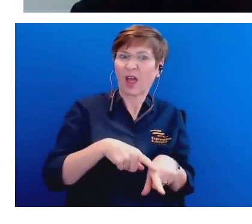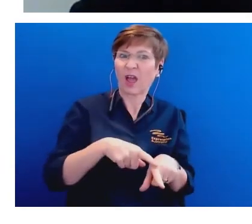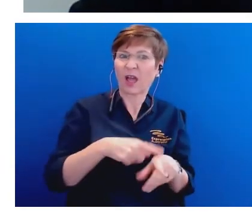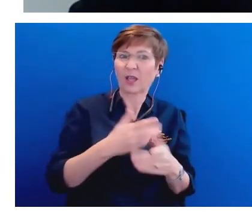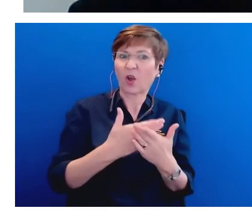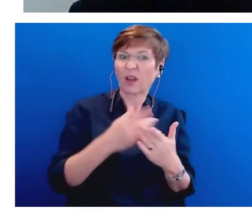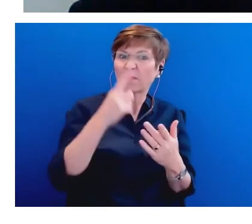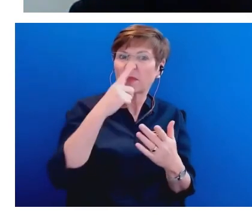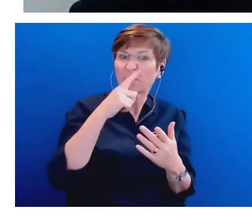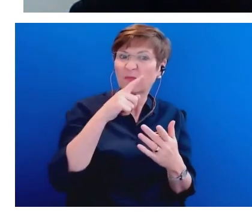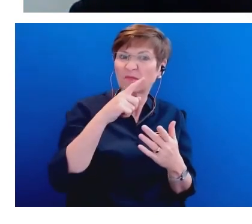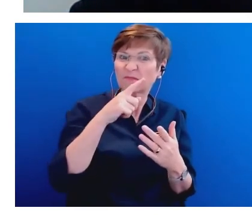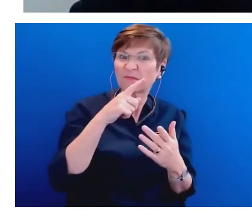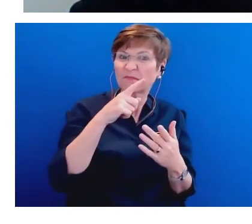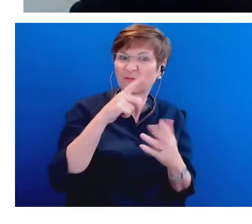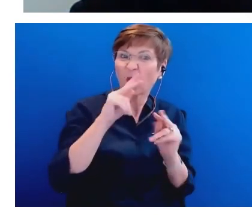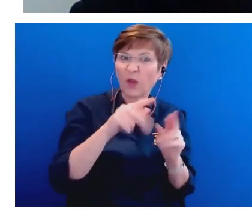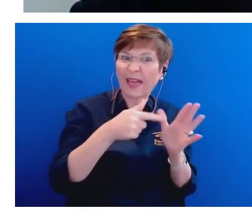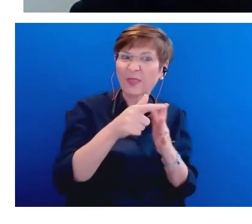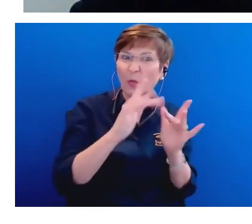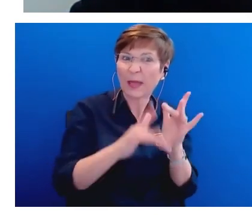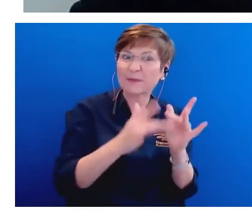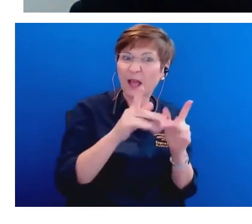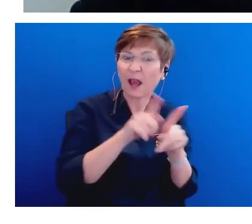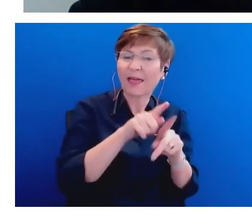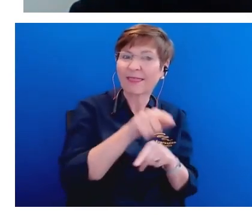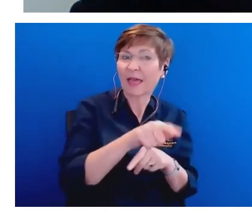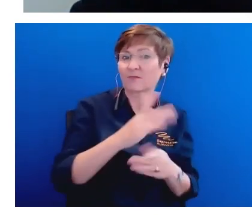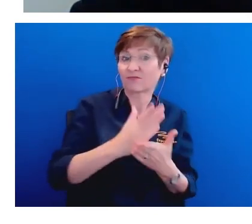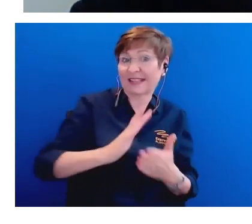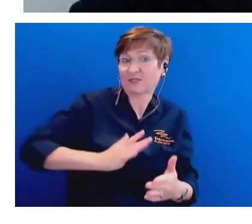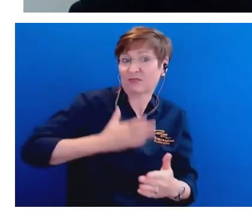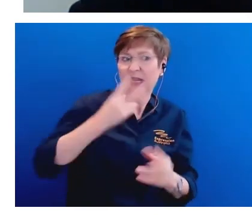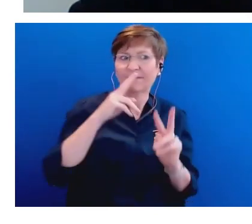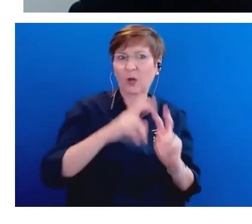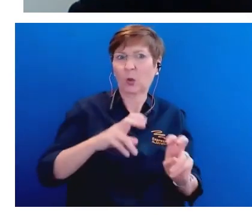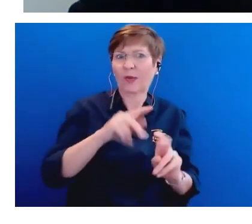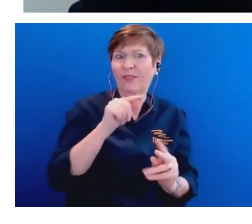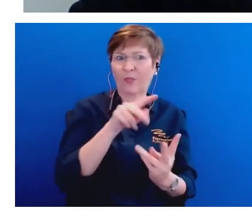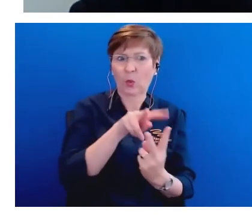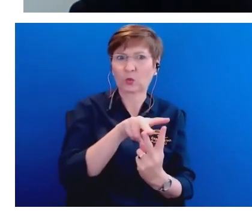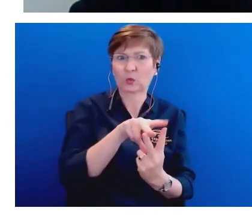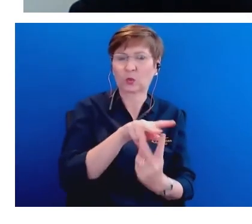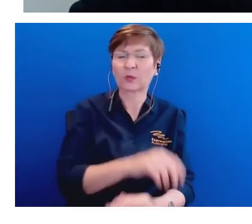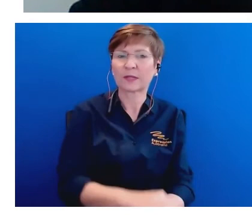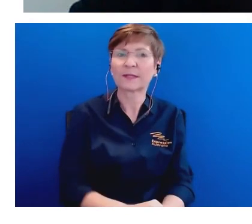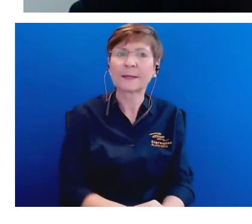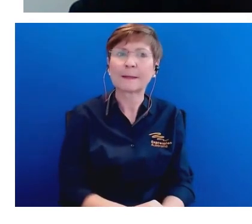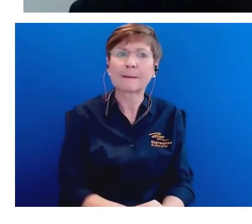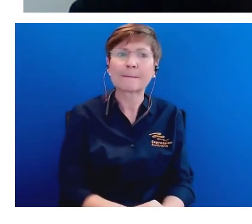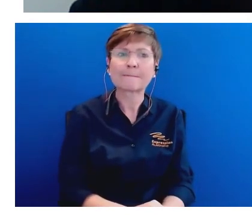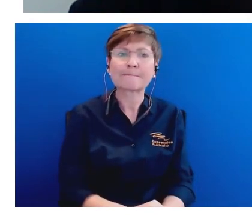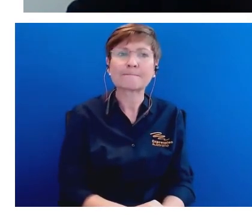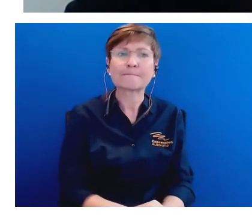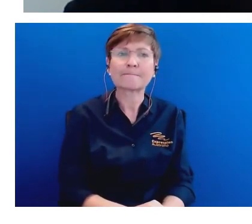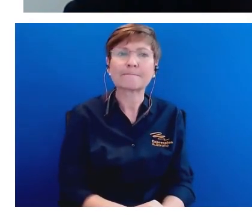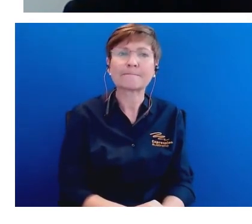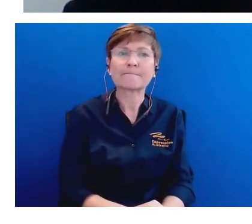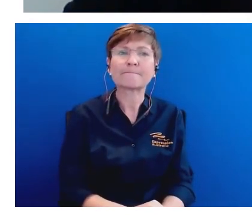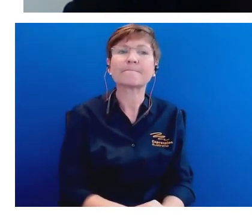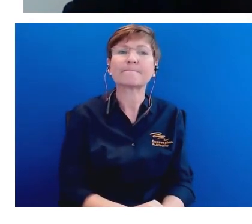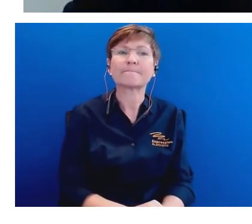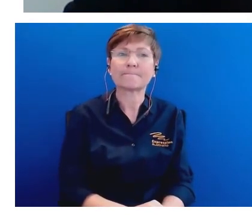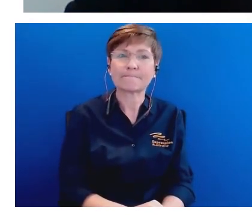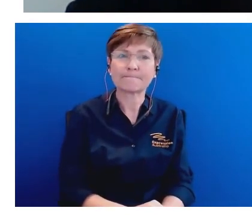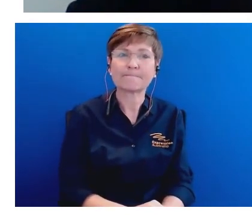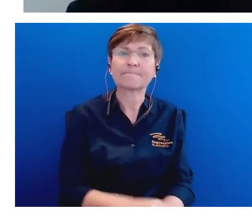think that's actually something really interesting to look into. Yeah, great, thanks. So what